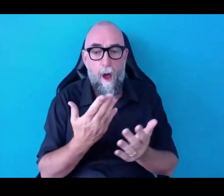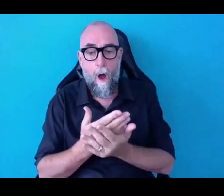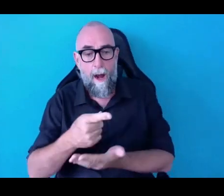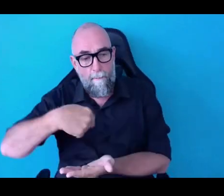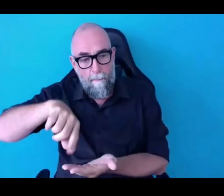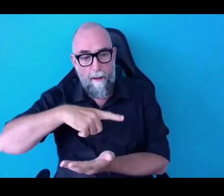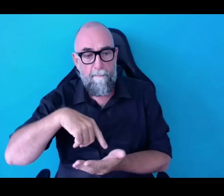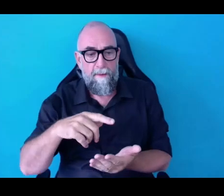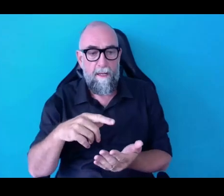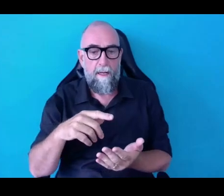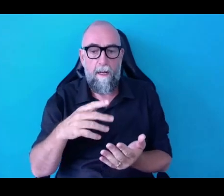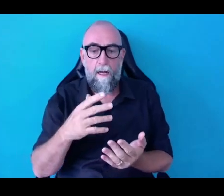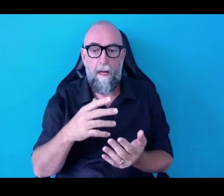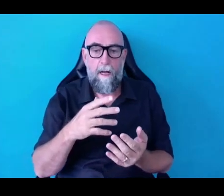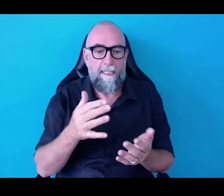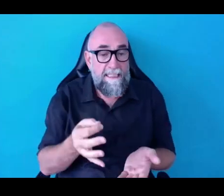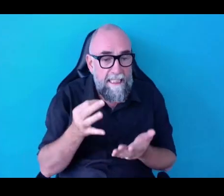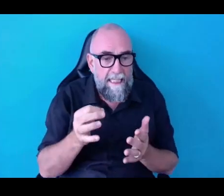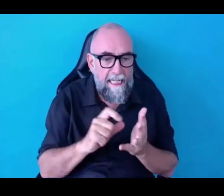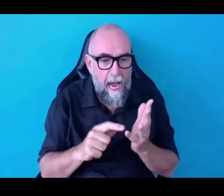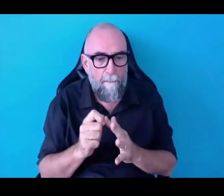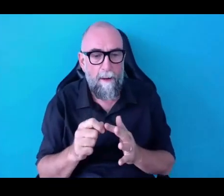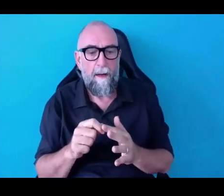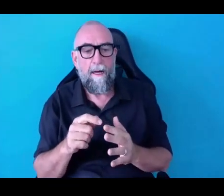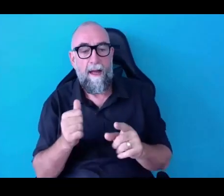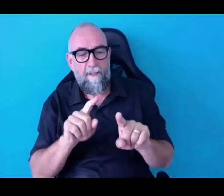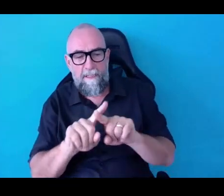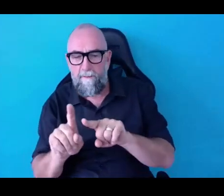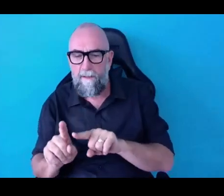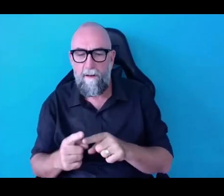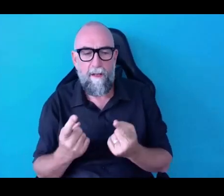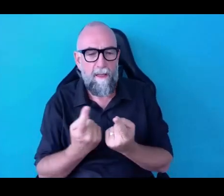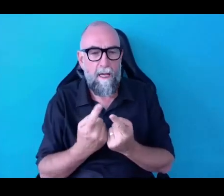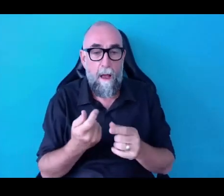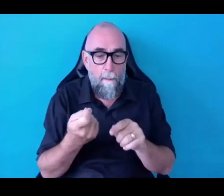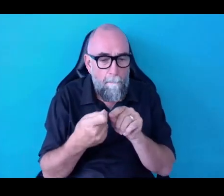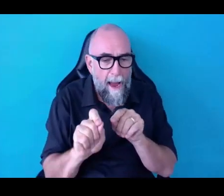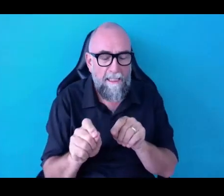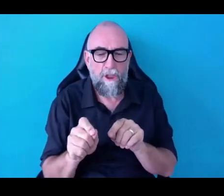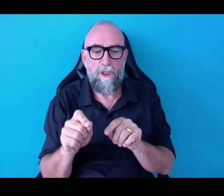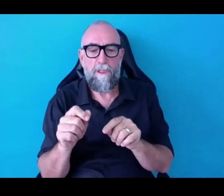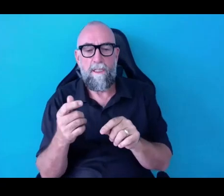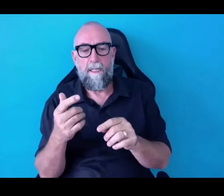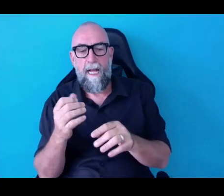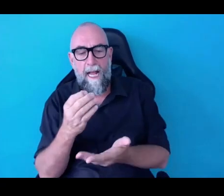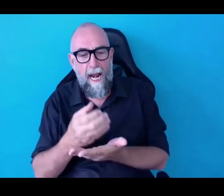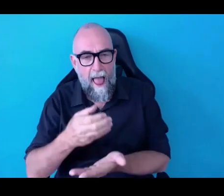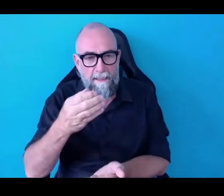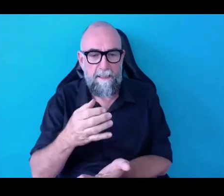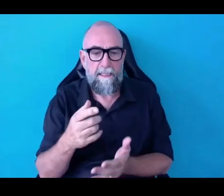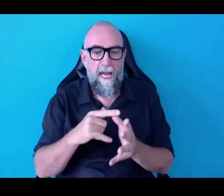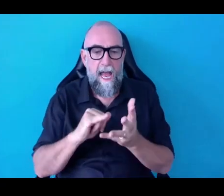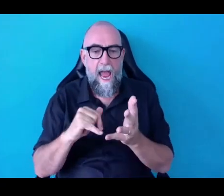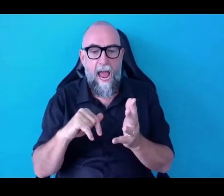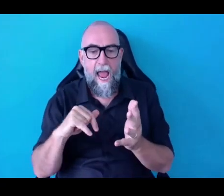teacups, drinking glasses, playing cards, ashtrays, matchboxes, gift wrapping paper. I literally say if it's ever been made,